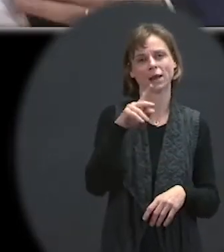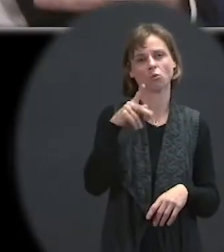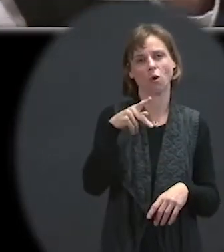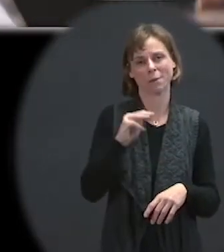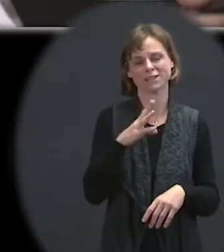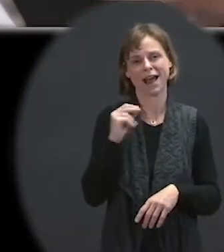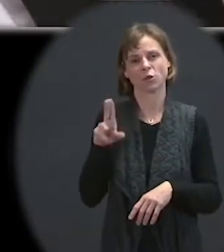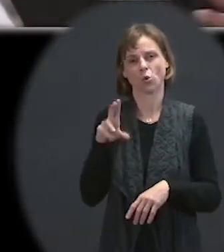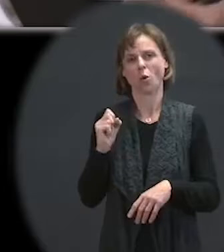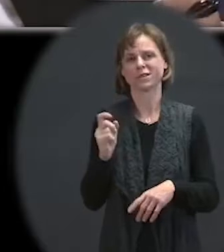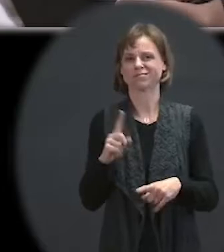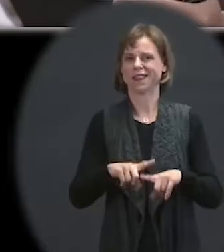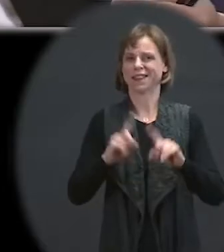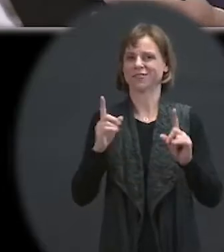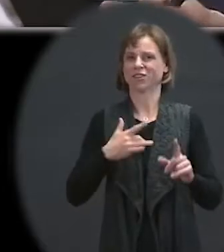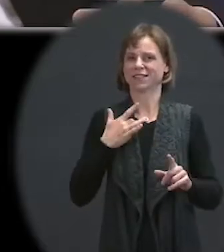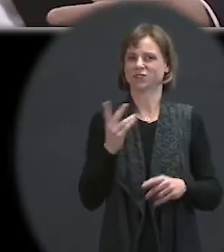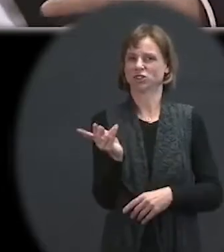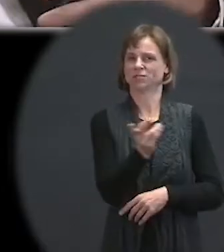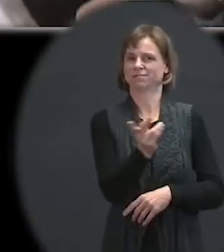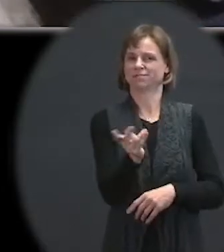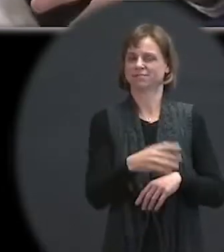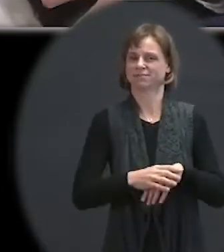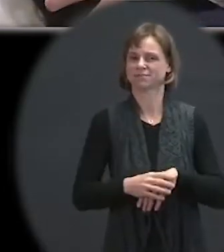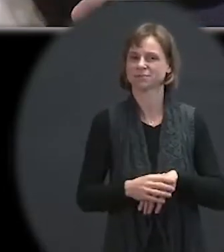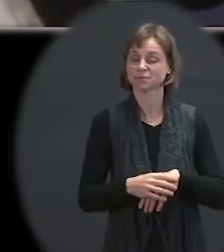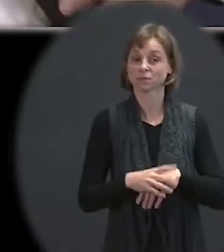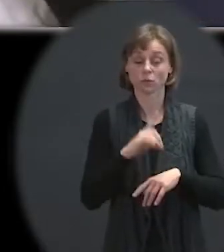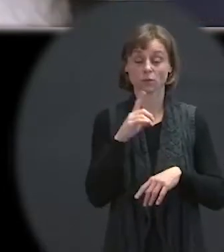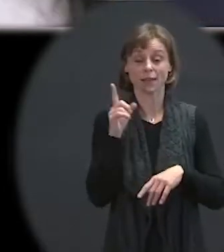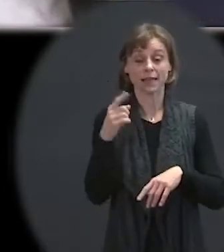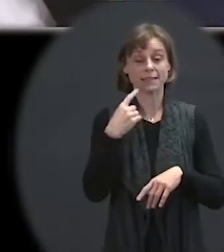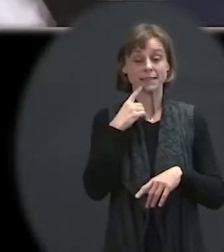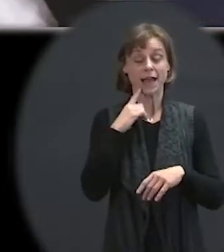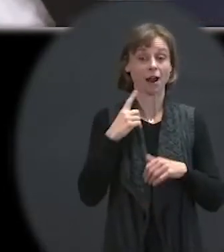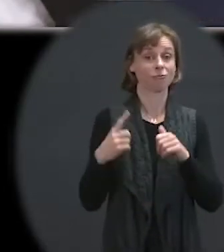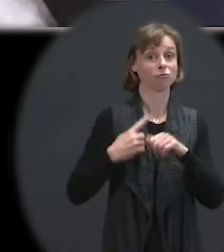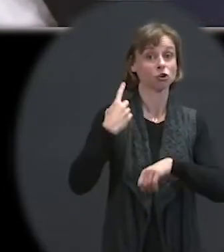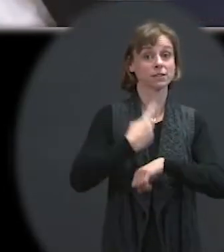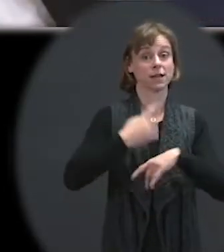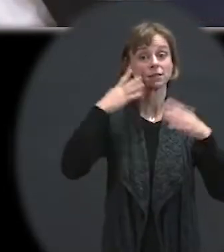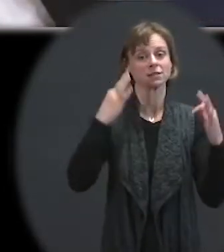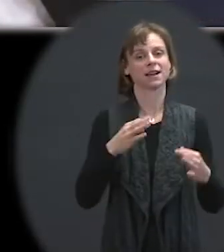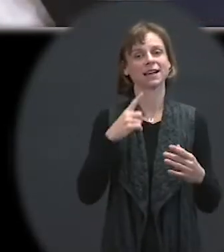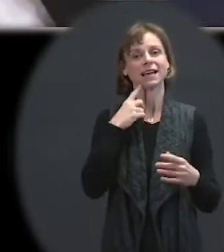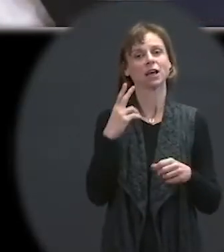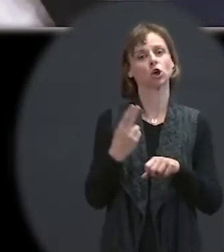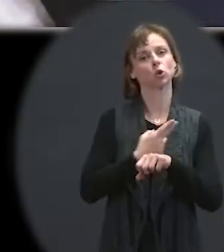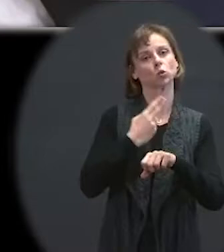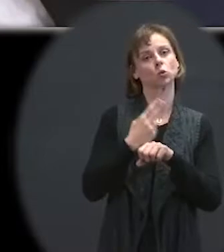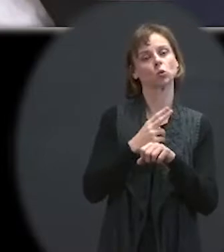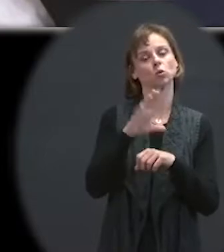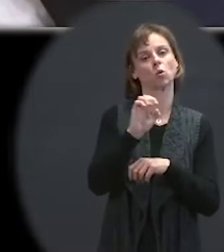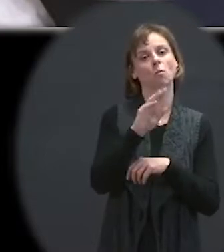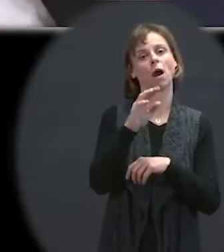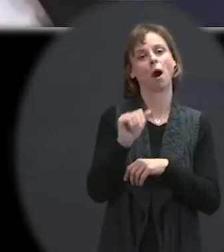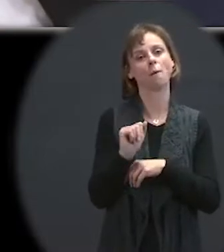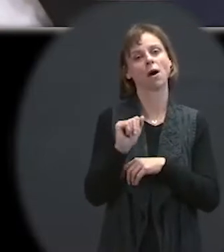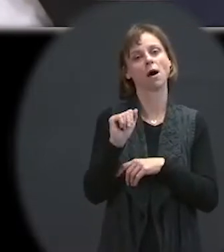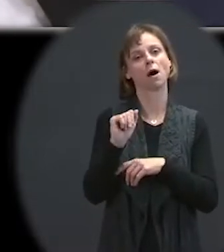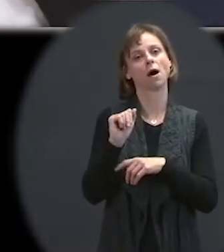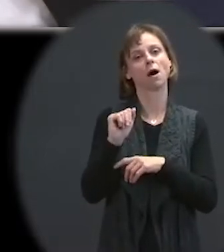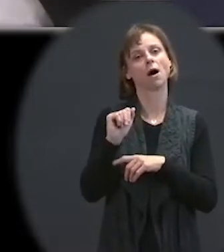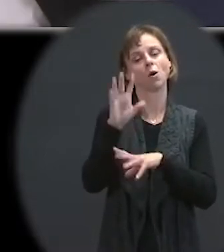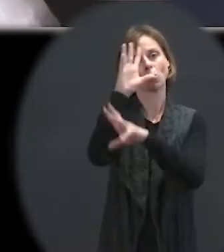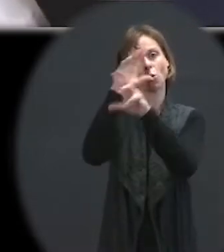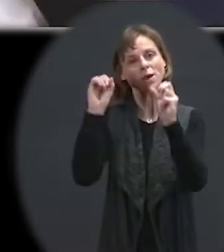this decision, which was a day one decision, had essentially used the Obama administration's assessment as the reason to go back, I believe is what